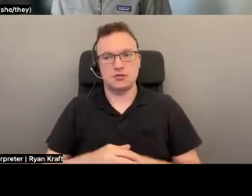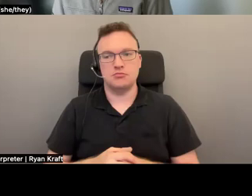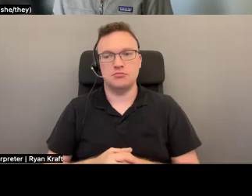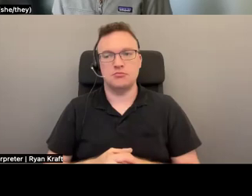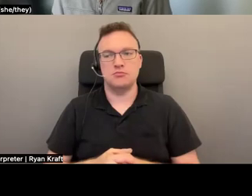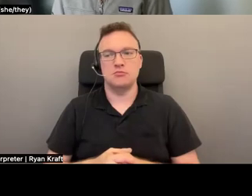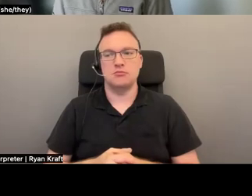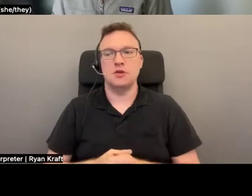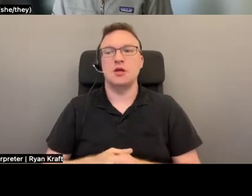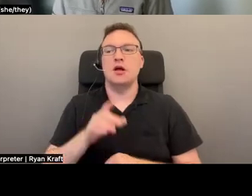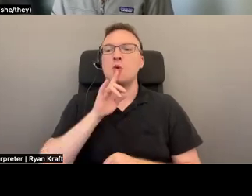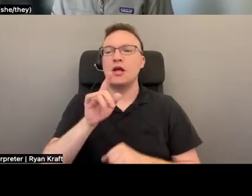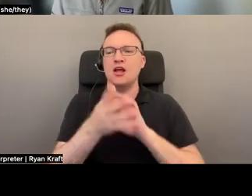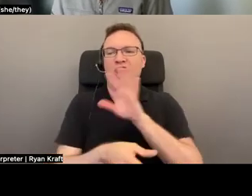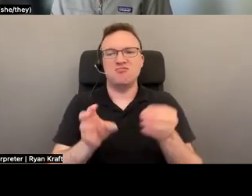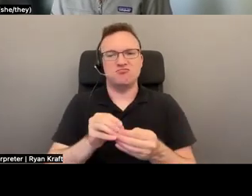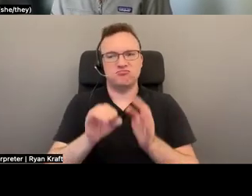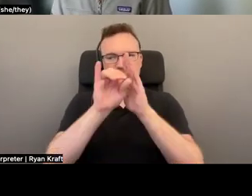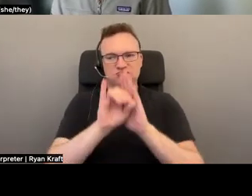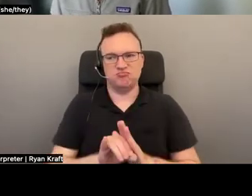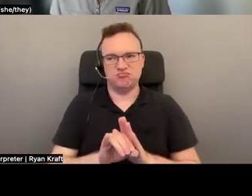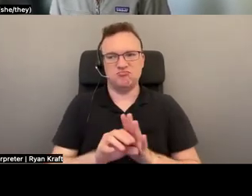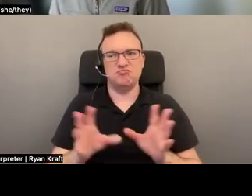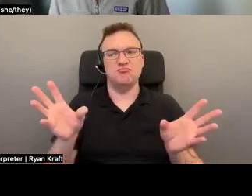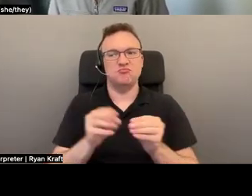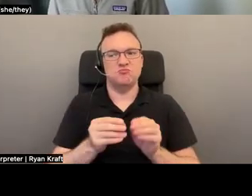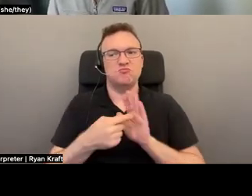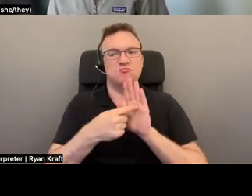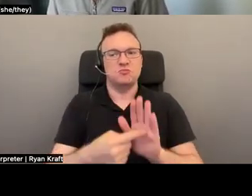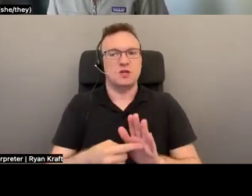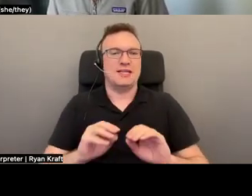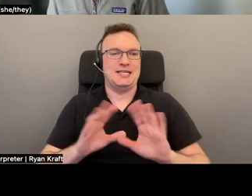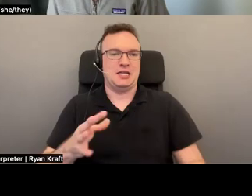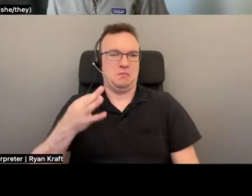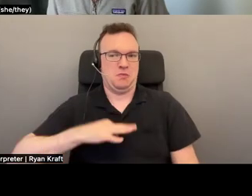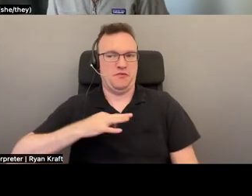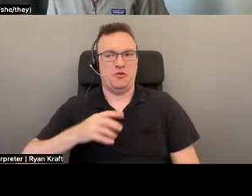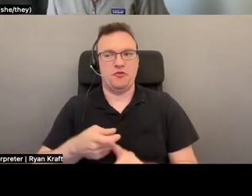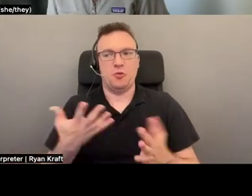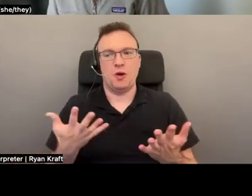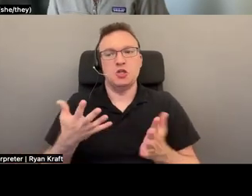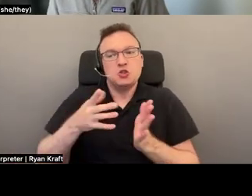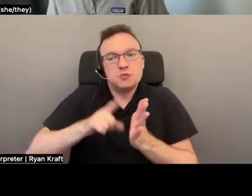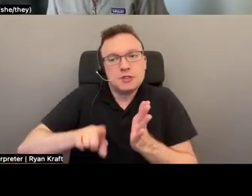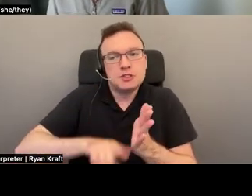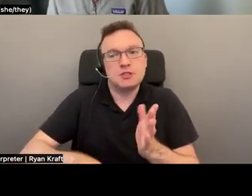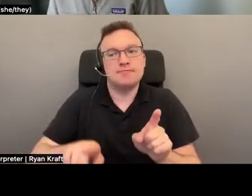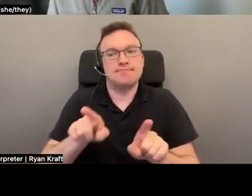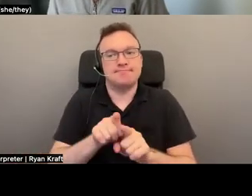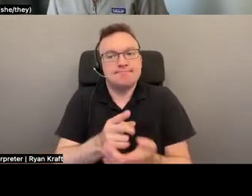ultimately signifies that I benefit from